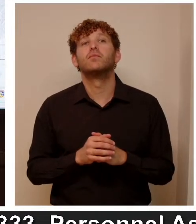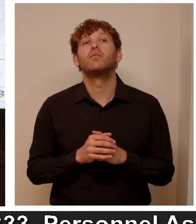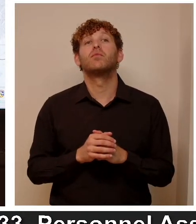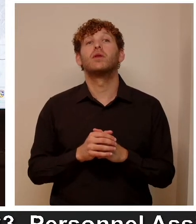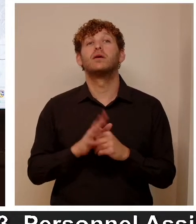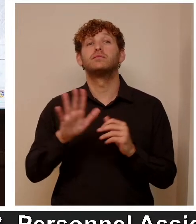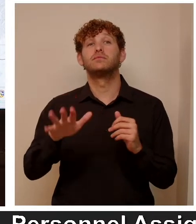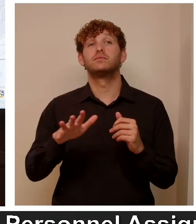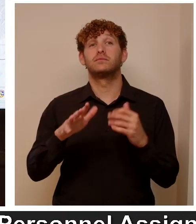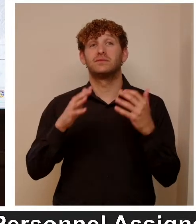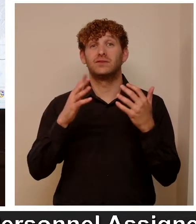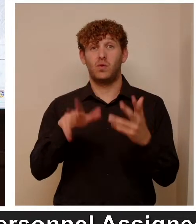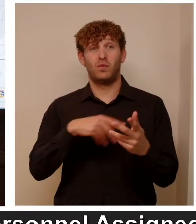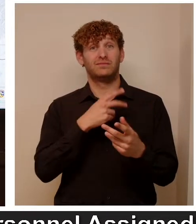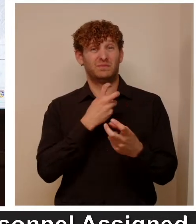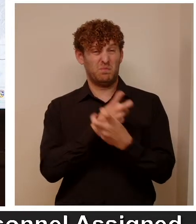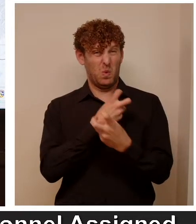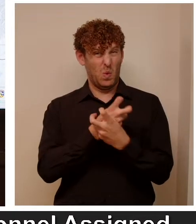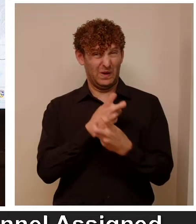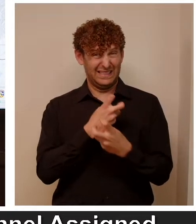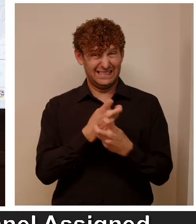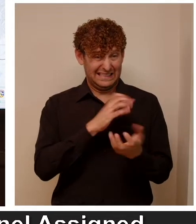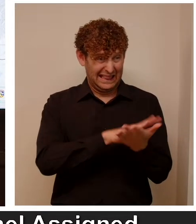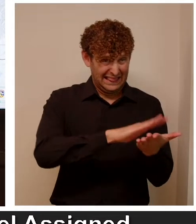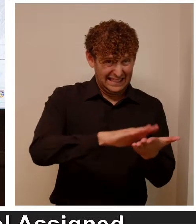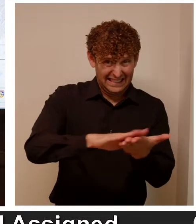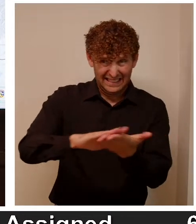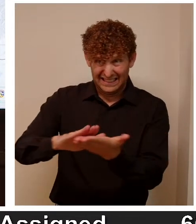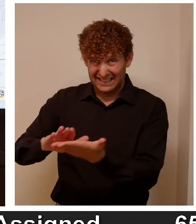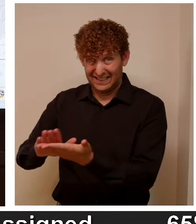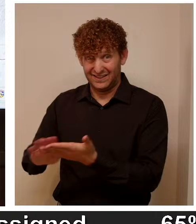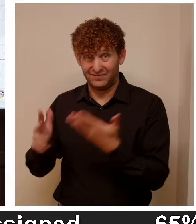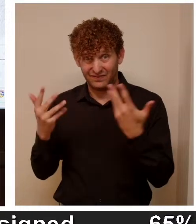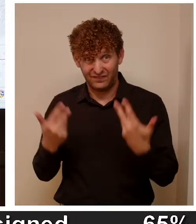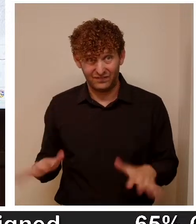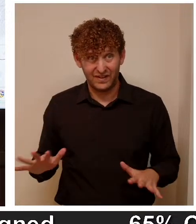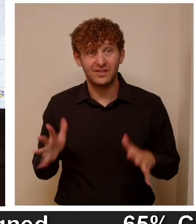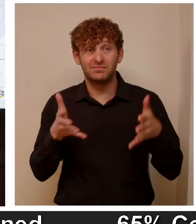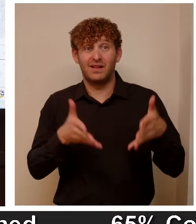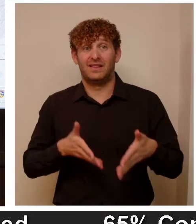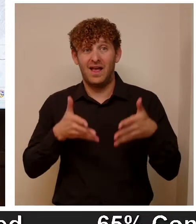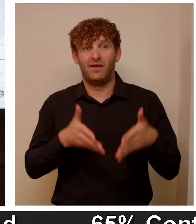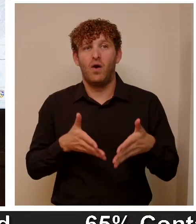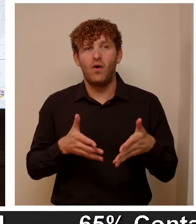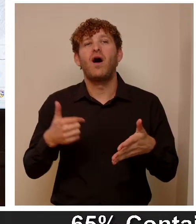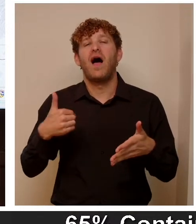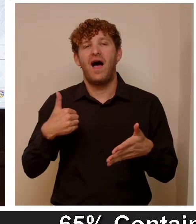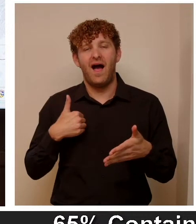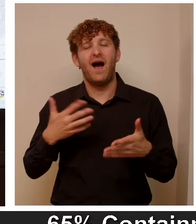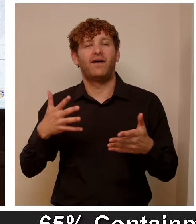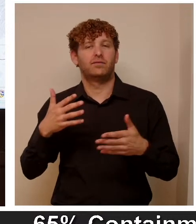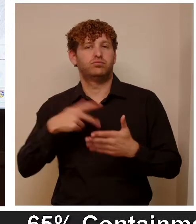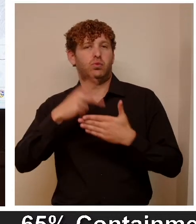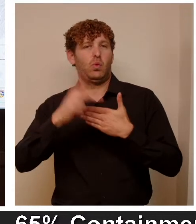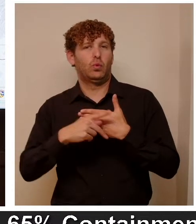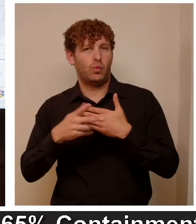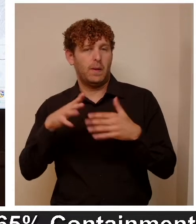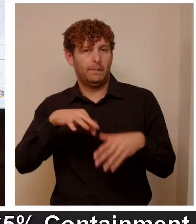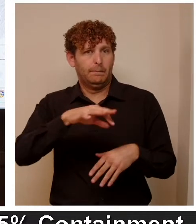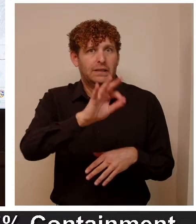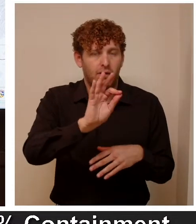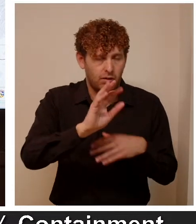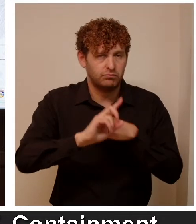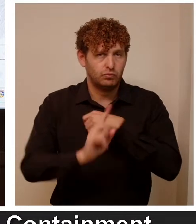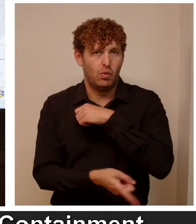debris removal can begin, and there will be a program for the cleanup, removal, and disposal of fire debris that property owners can opt into to have